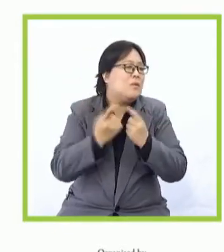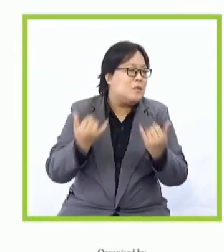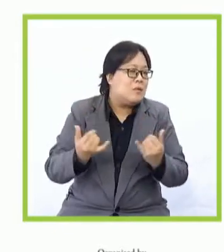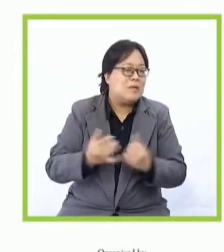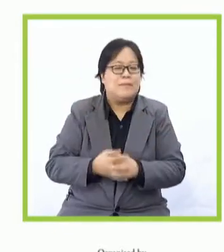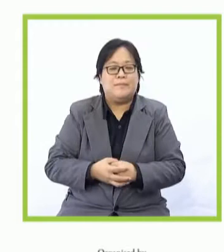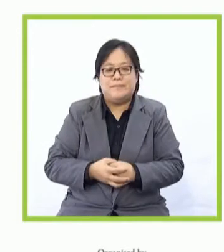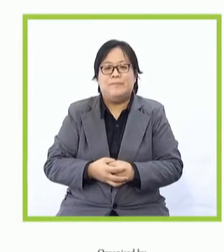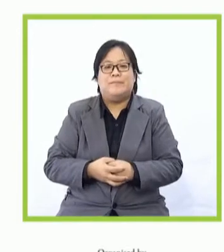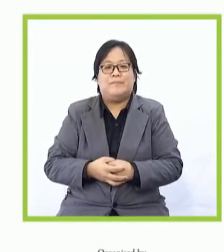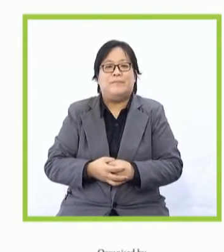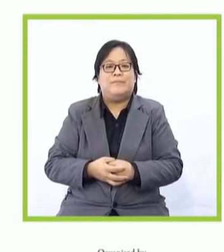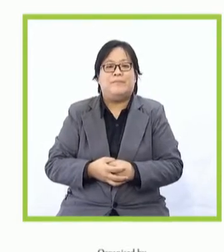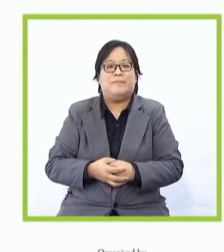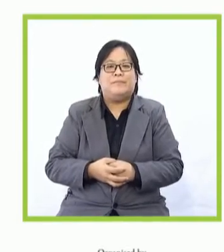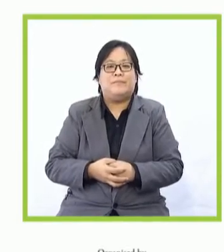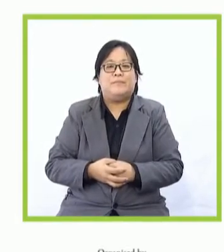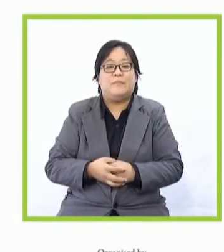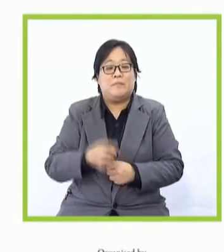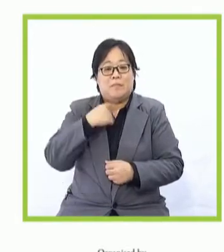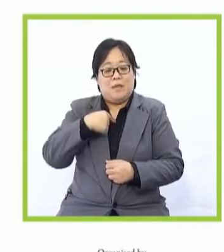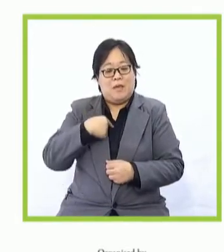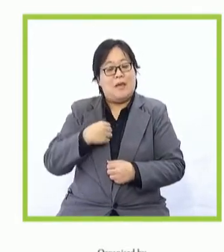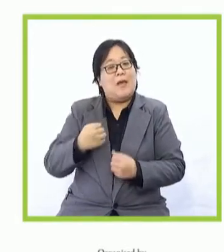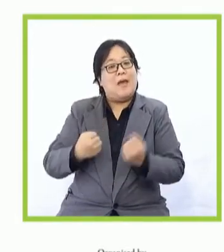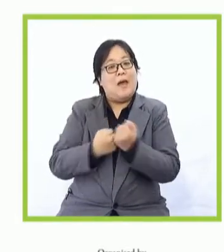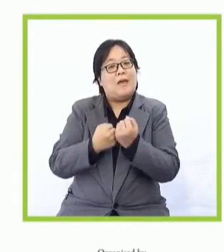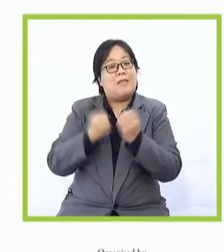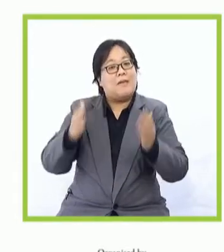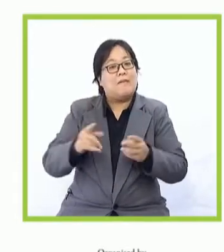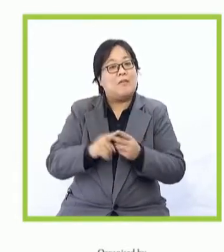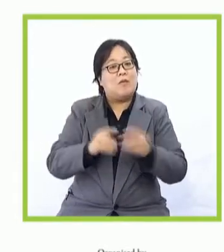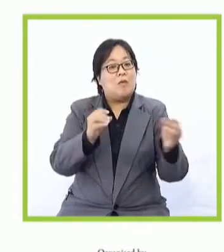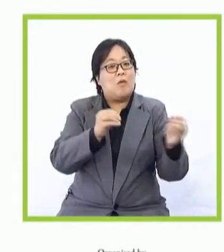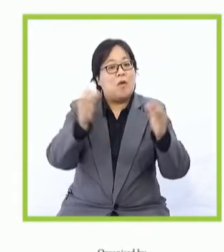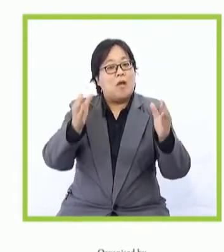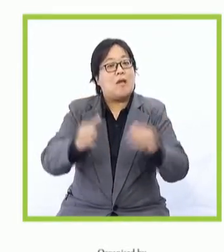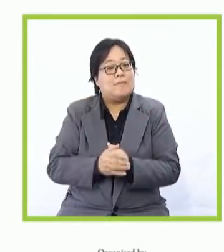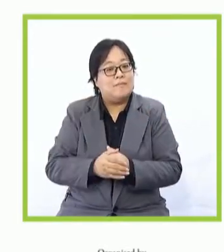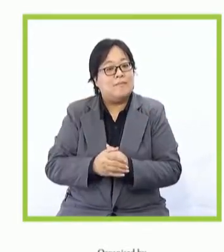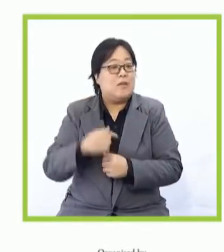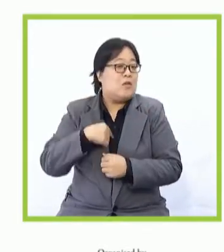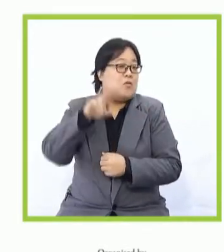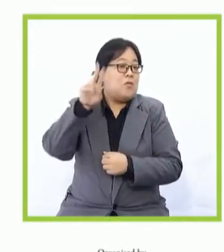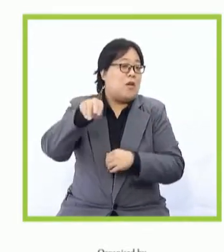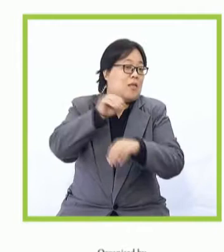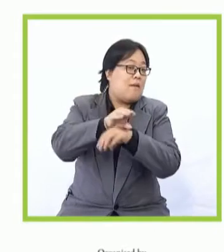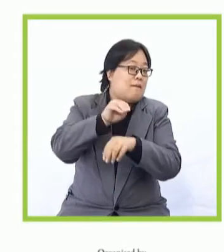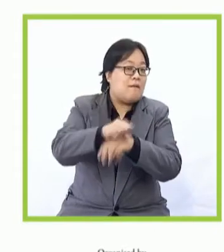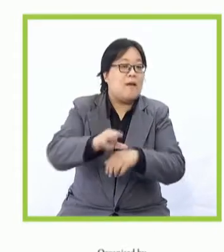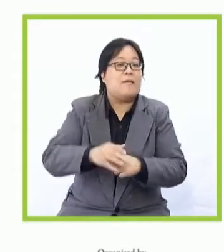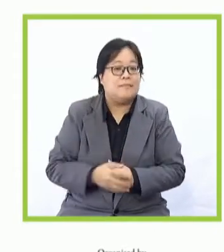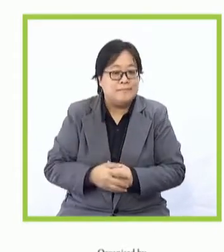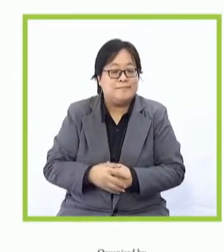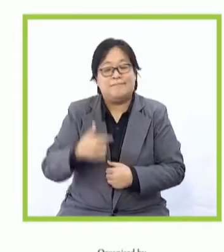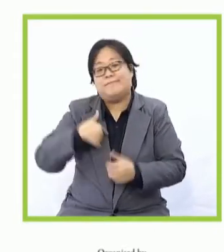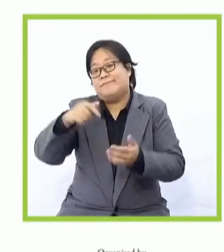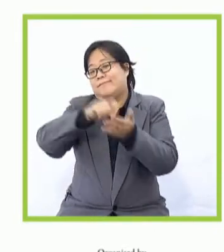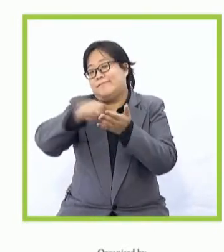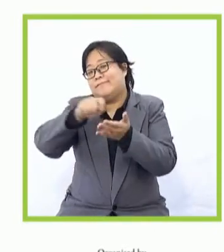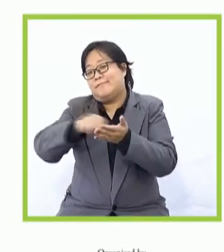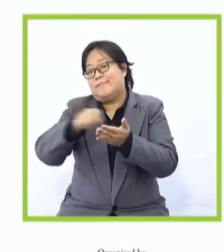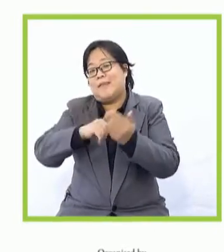well. I'm an activist, I'm an organizer, I'm a UN advisor, and I'm an author